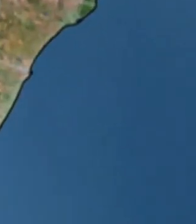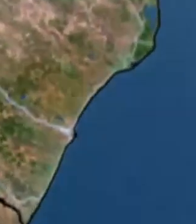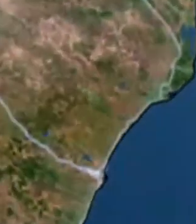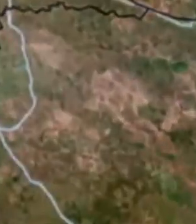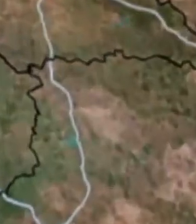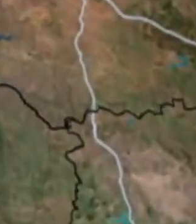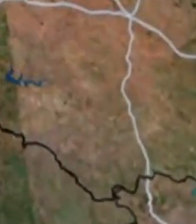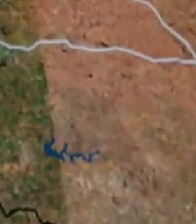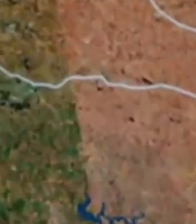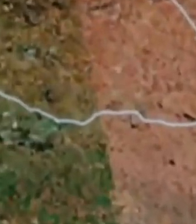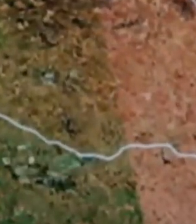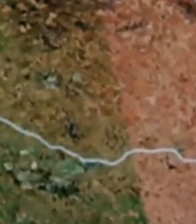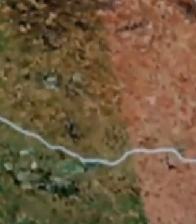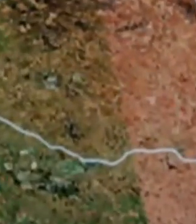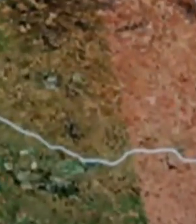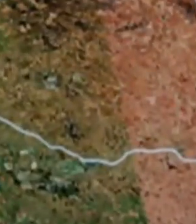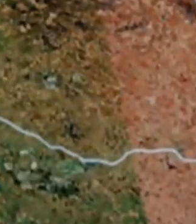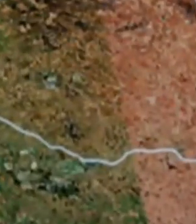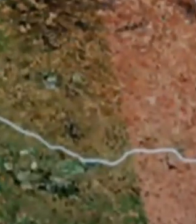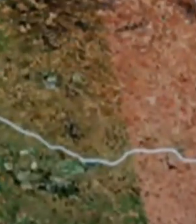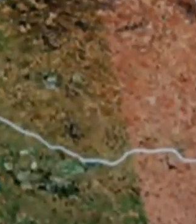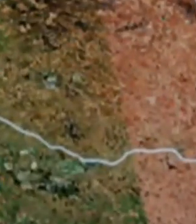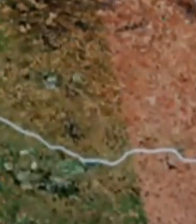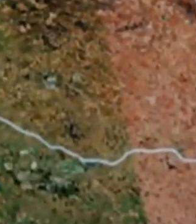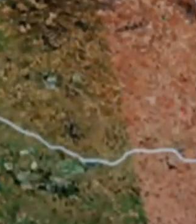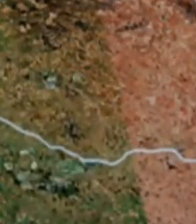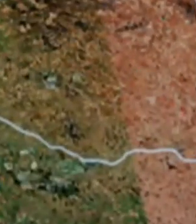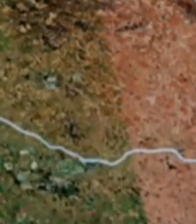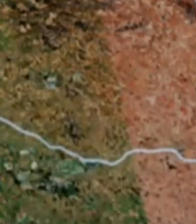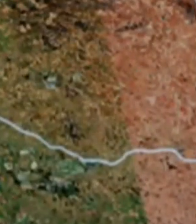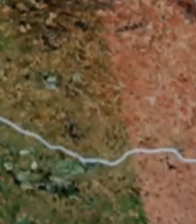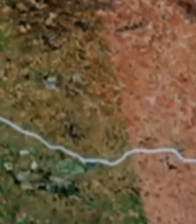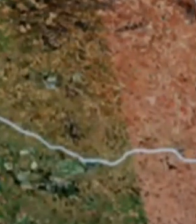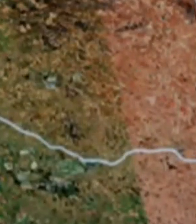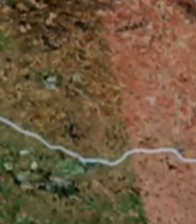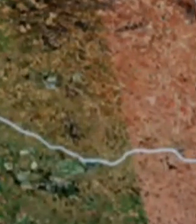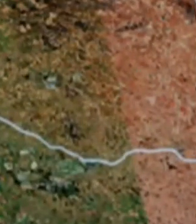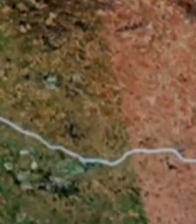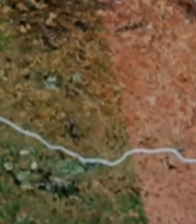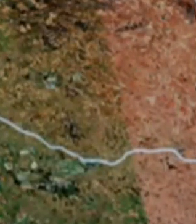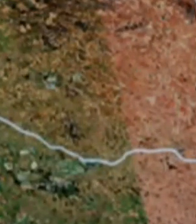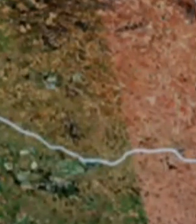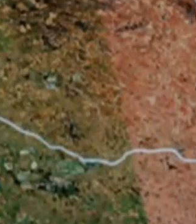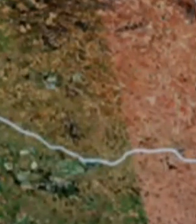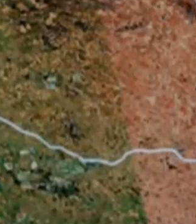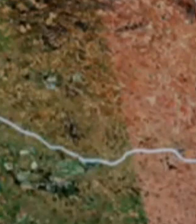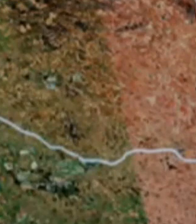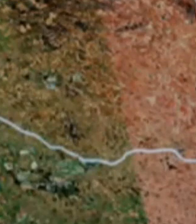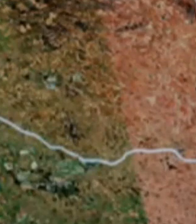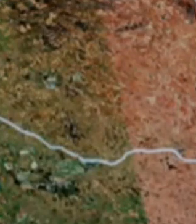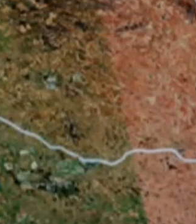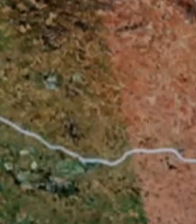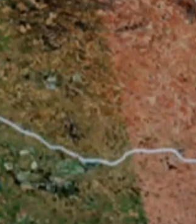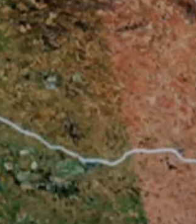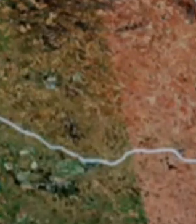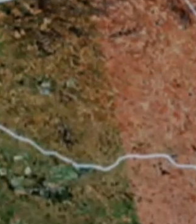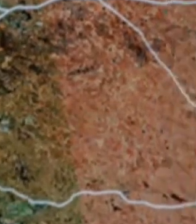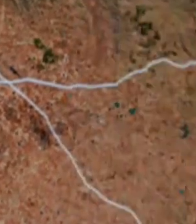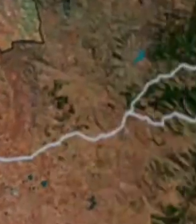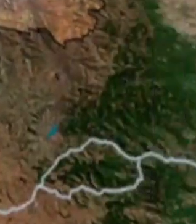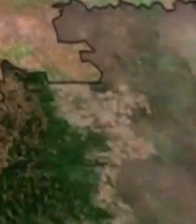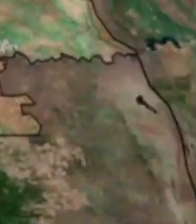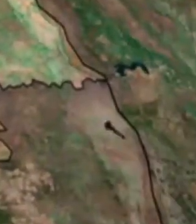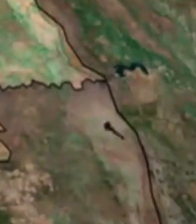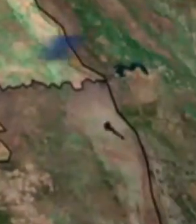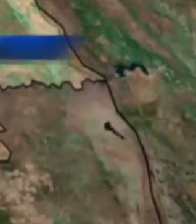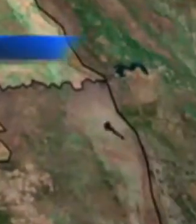mahloki diala ha je sa motho boholo ba Gauteng o hlokomele hore ho tla tla o tshitse hona ha esale ka mafatsane a tjheleng a daduma Johannesburg le hona ka Pretoria dikgati tla